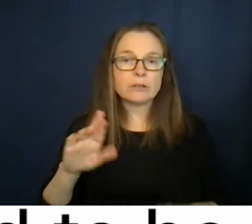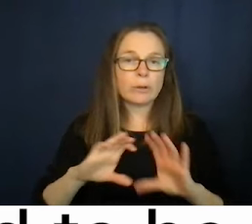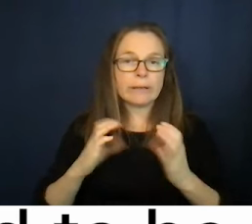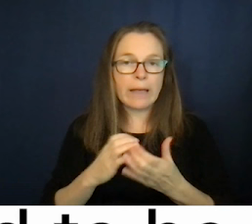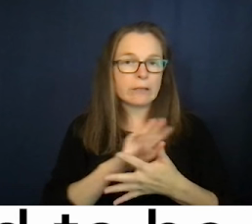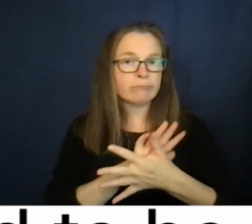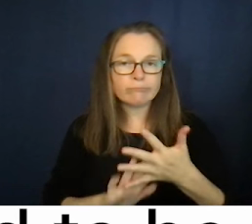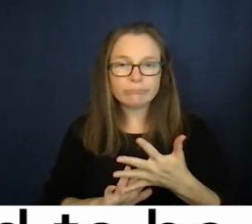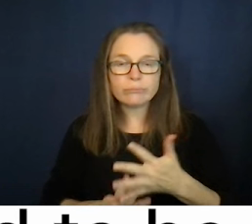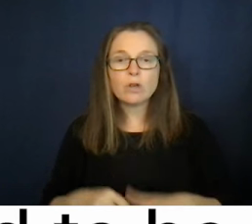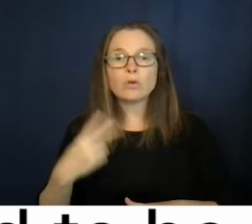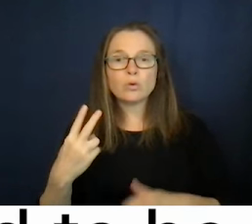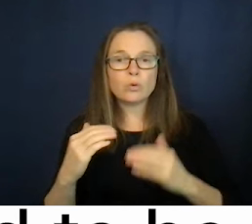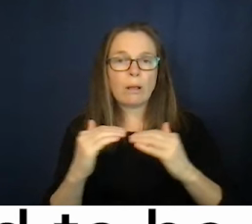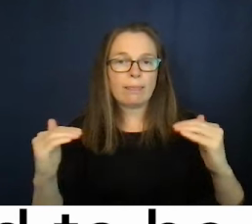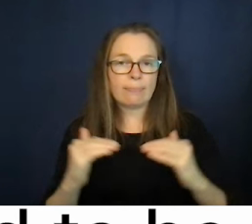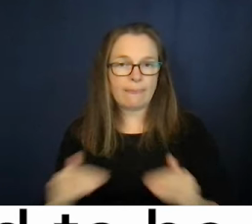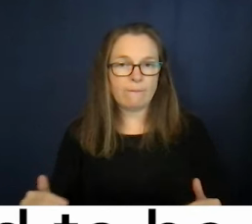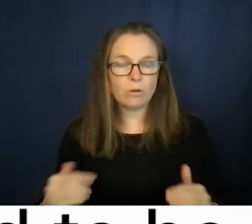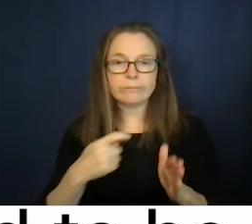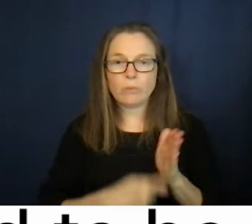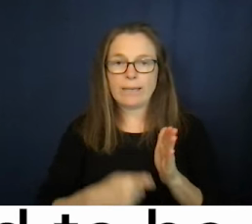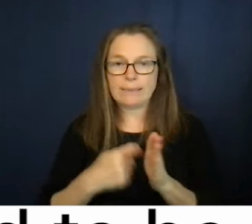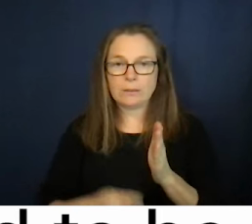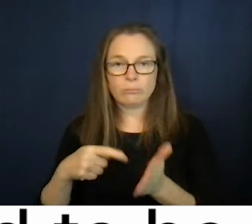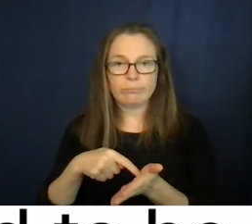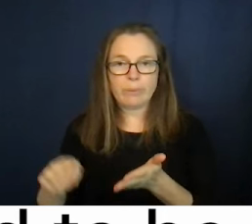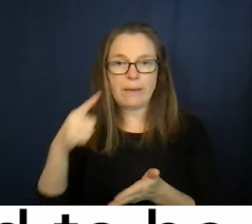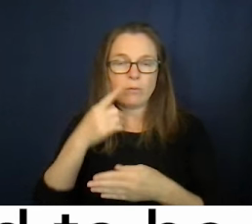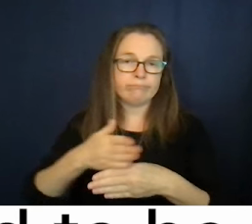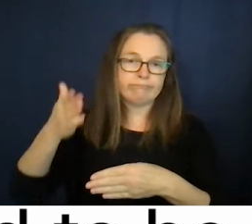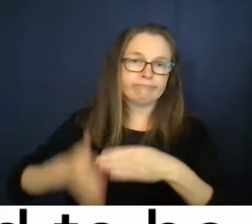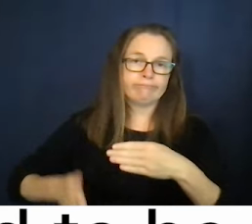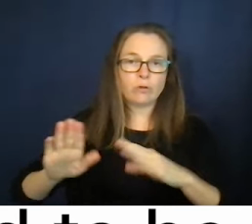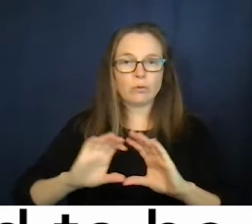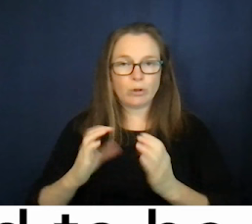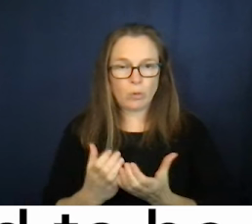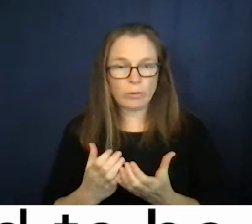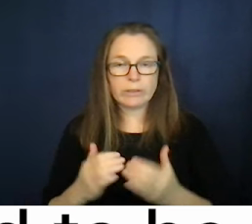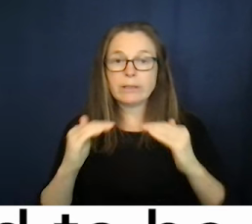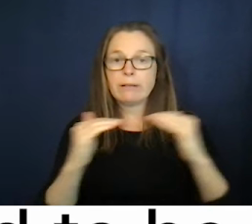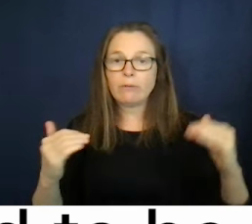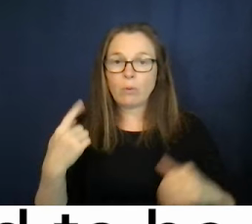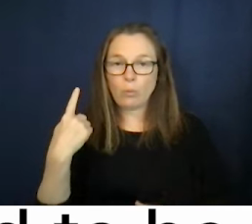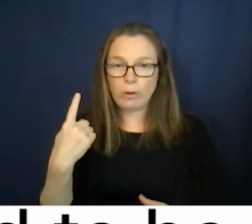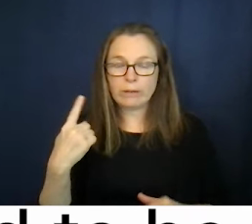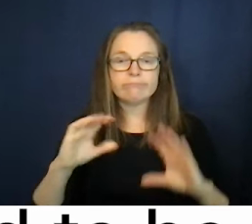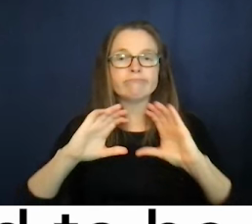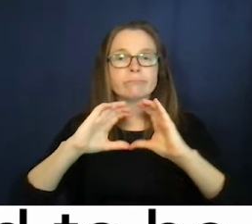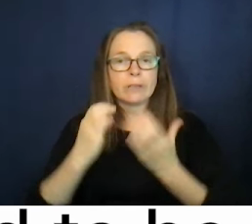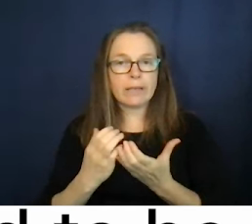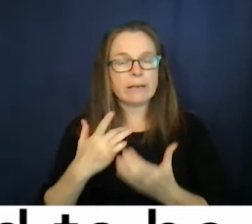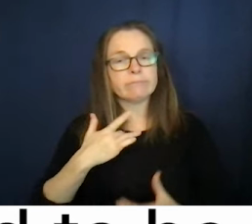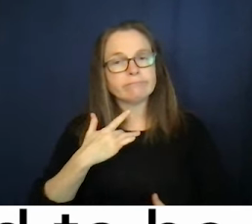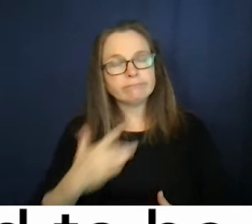we have 2 tiers of established rates that we will pay for completed courses. Tier 1 is a class that is